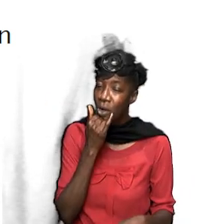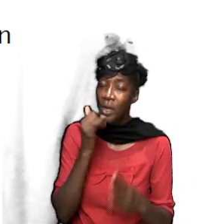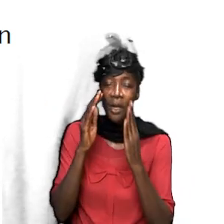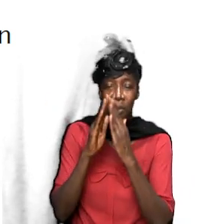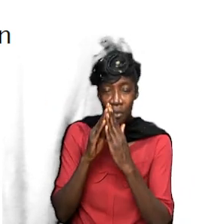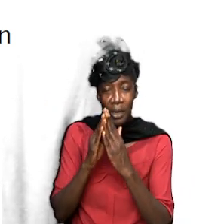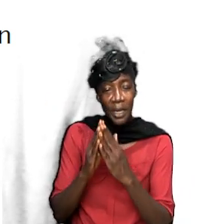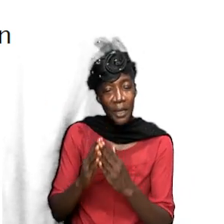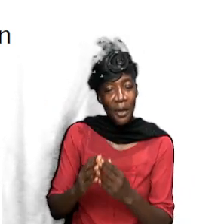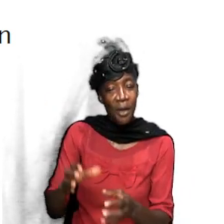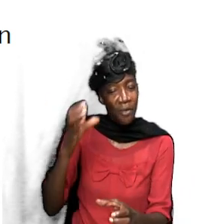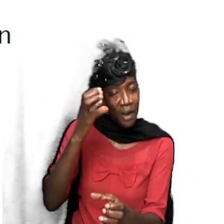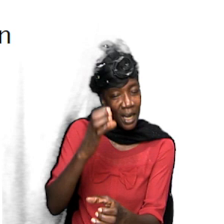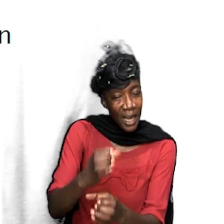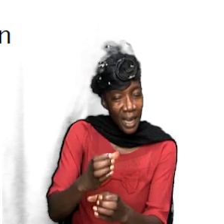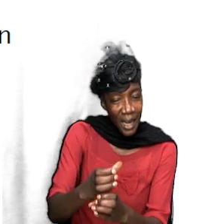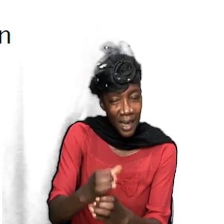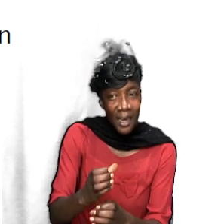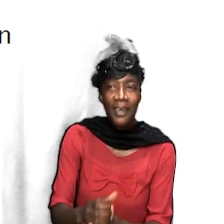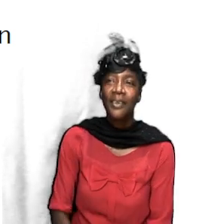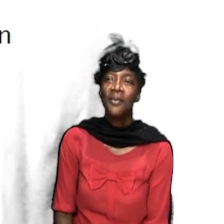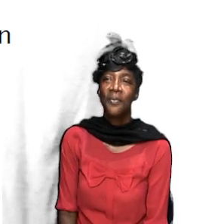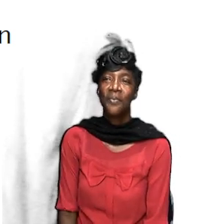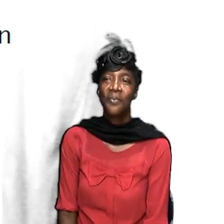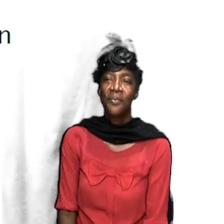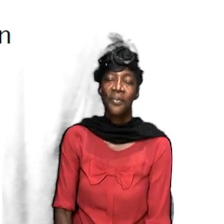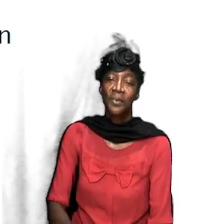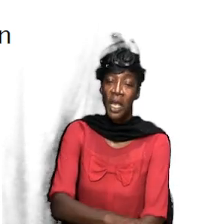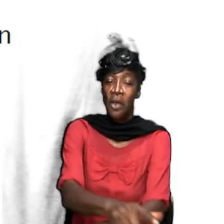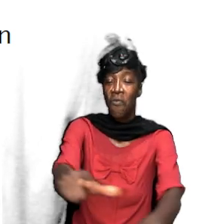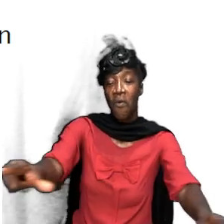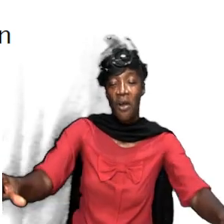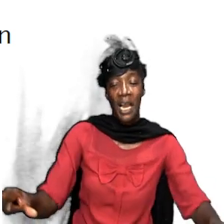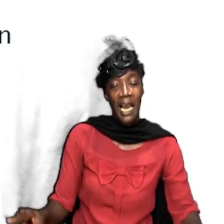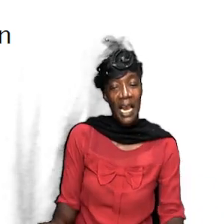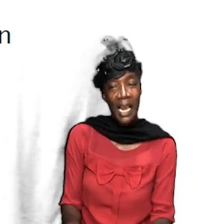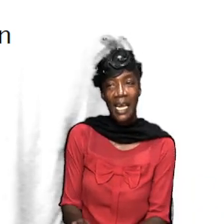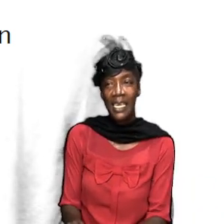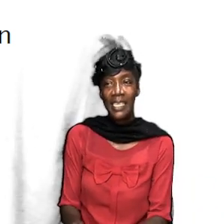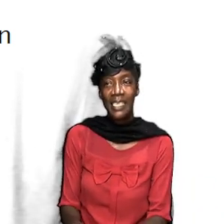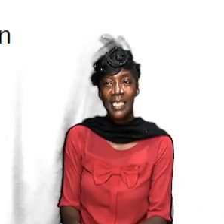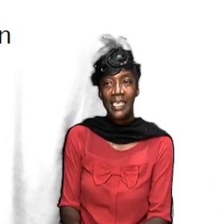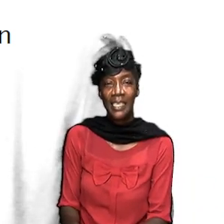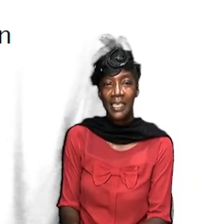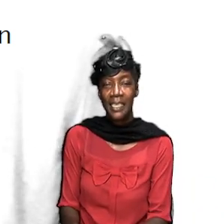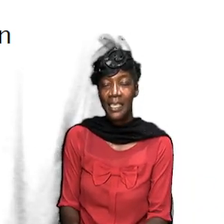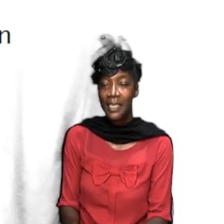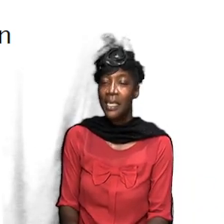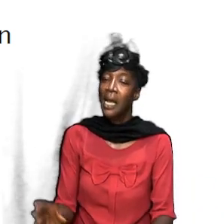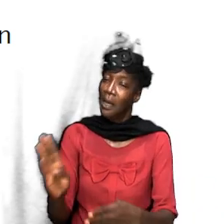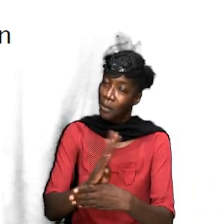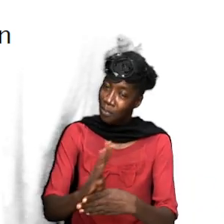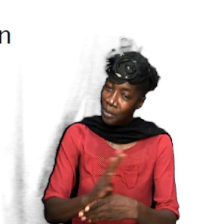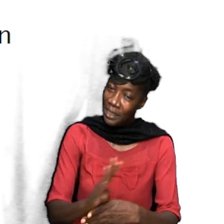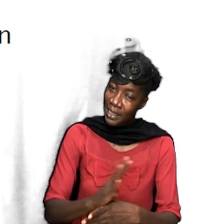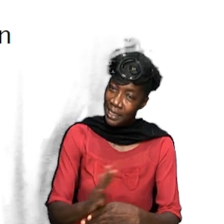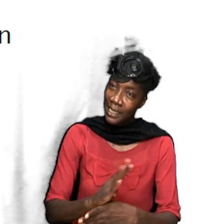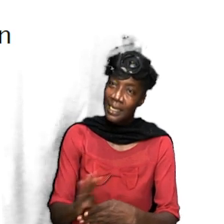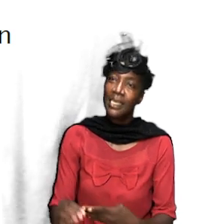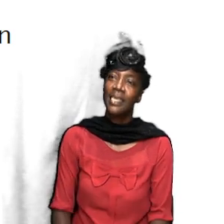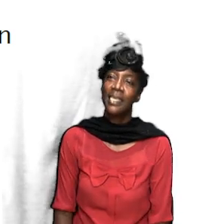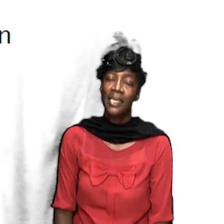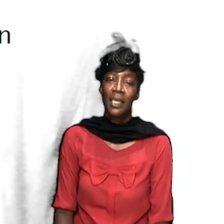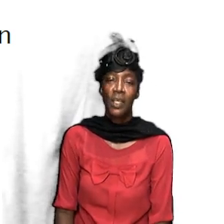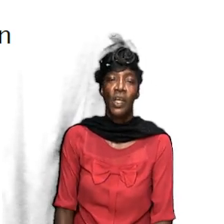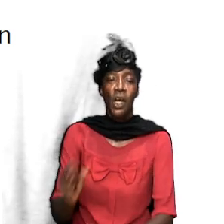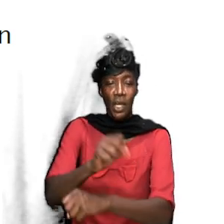car. Nothing is wrong with praying for land. And Lord, give me a business. Or give me a good job,